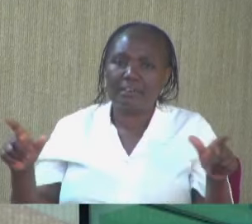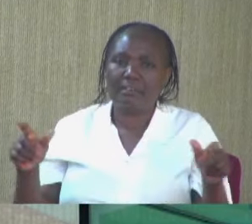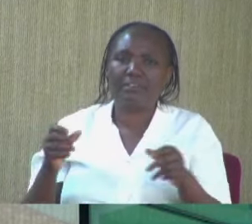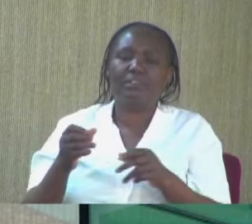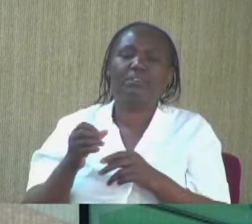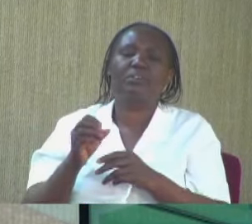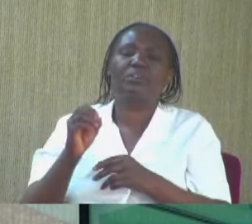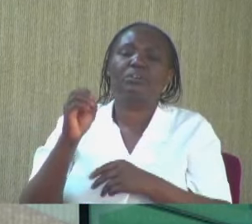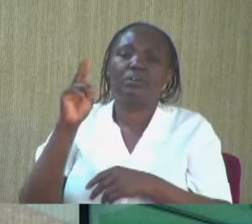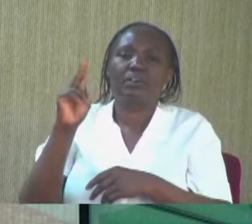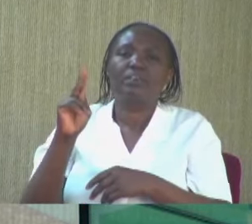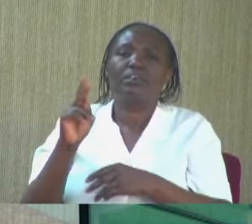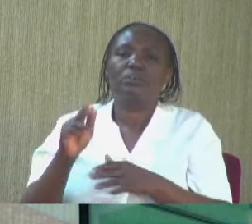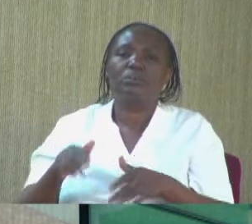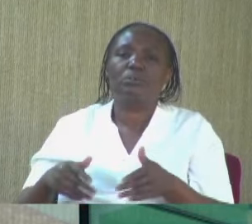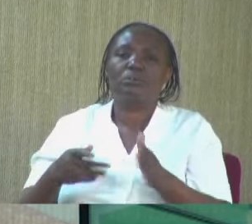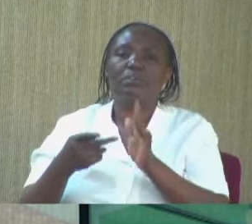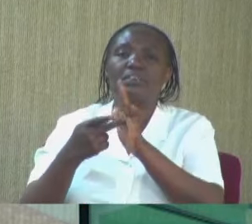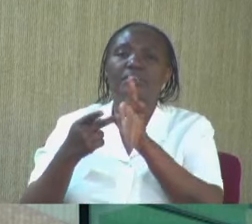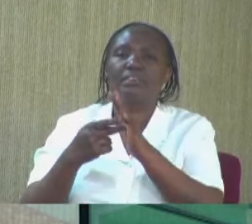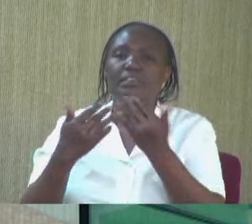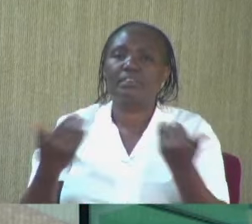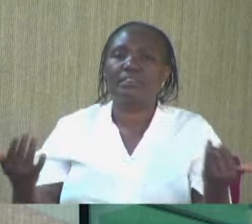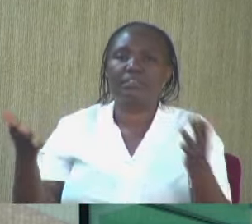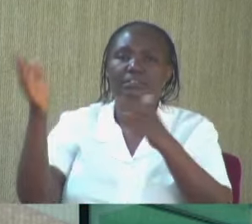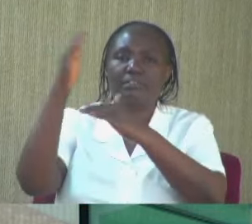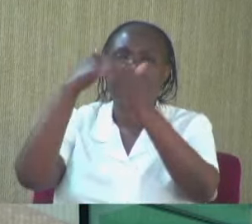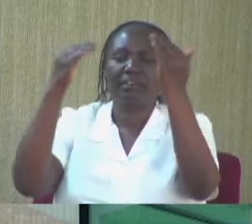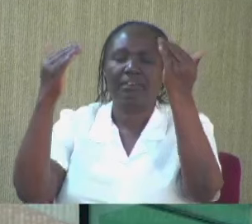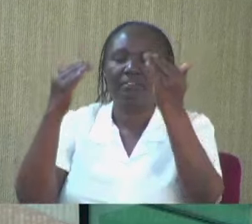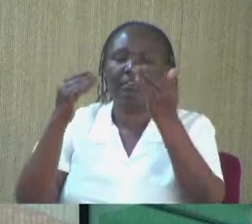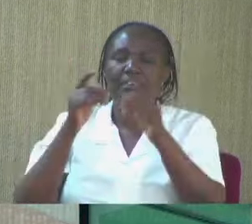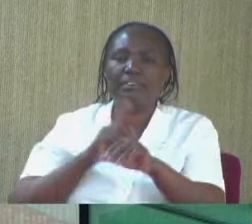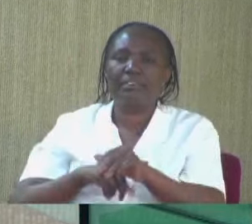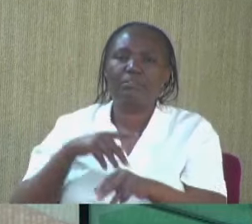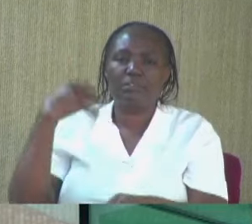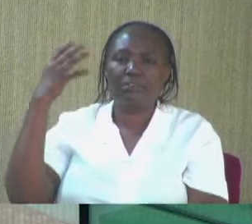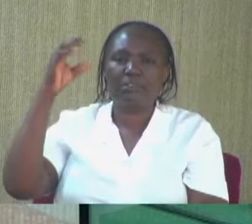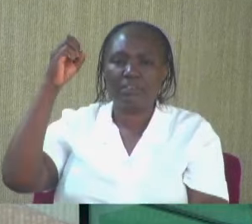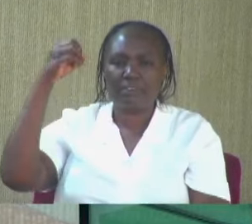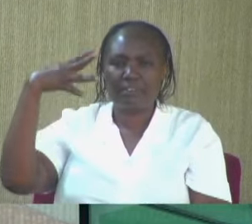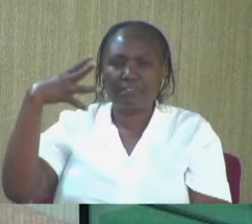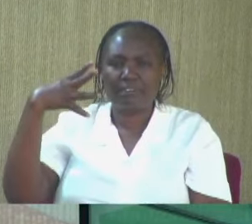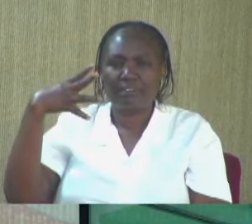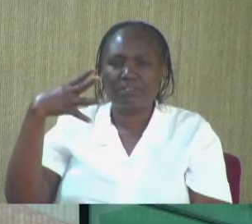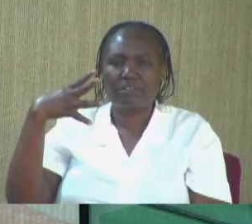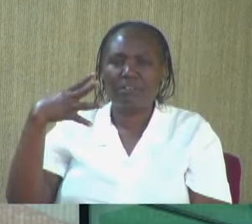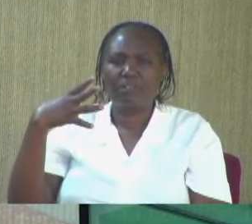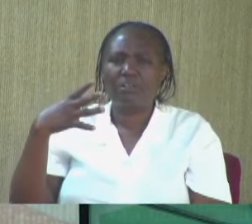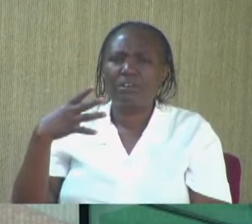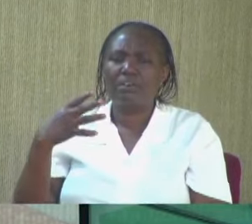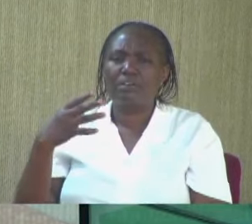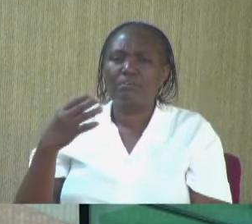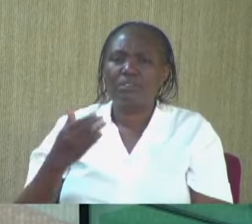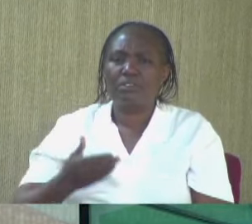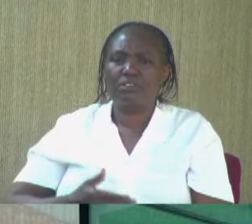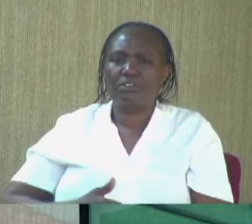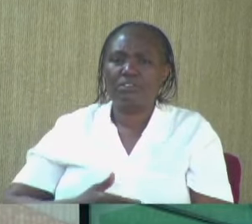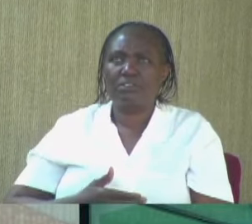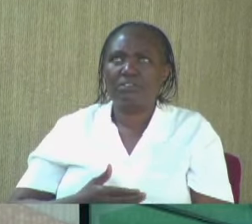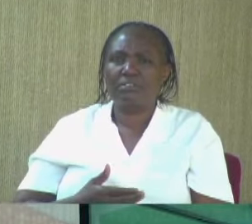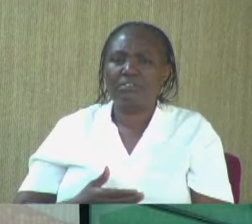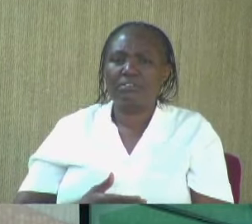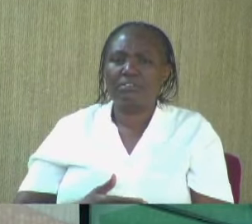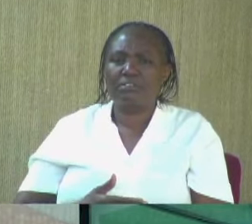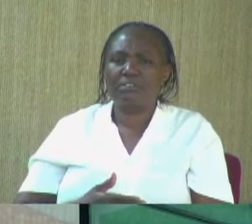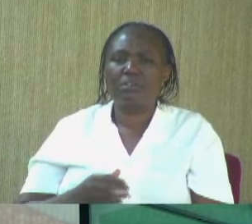Absolutely not. And when you read the book of Revelation, you will detect that actually John also is struggling to